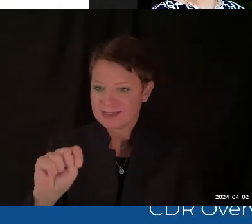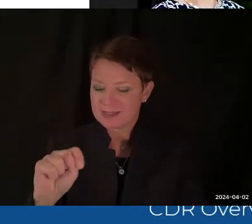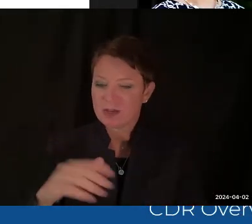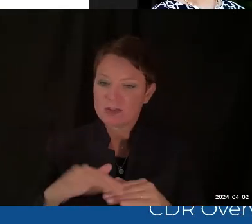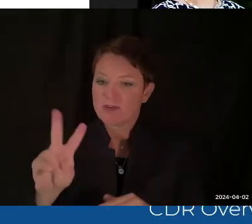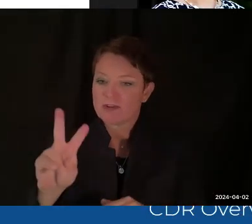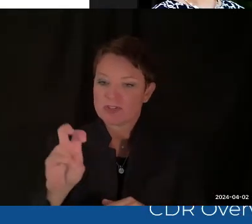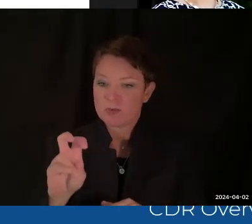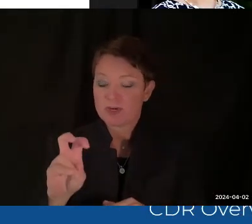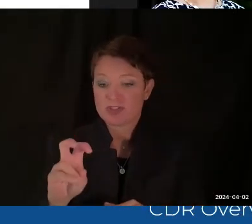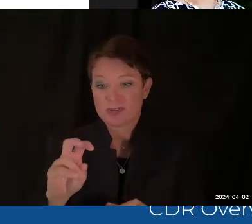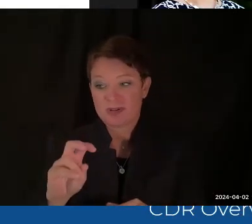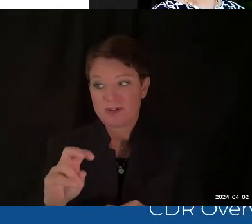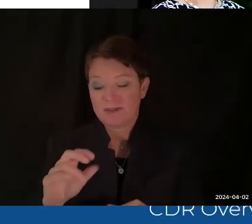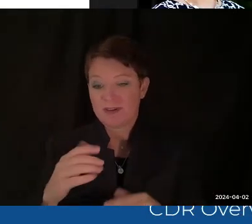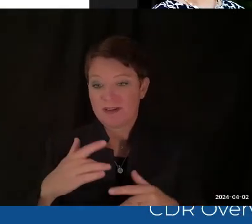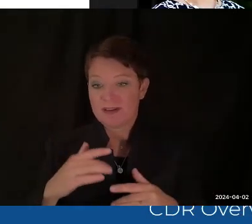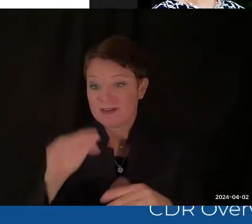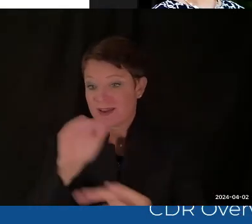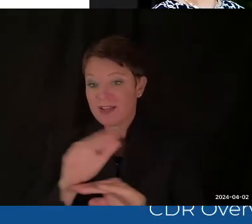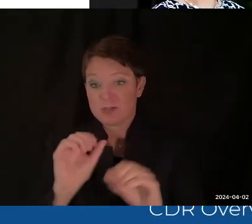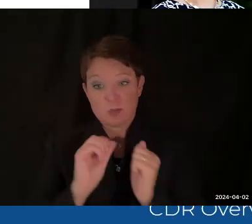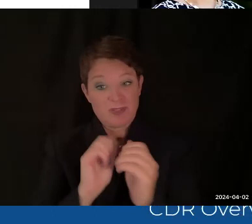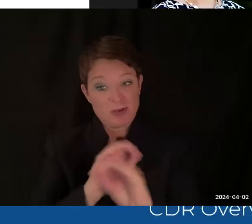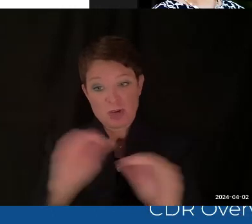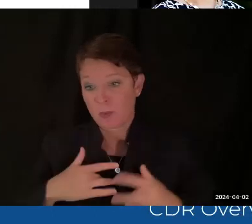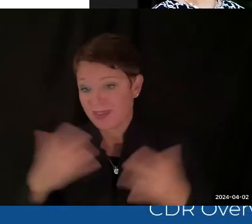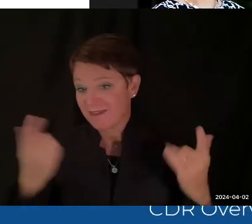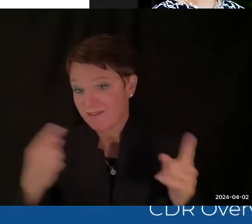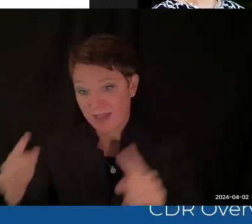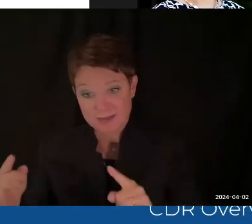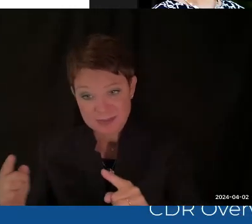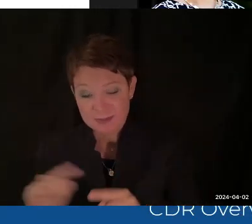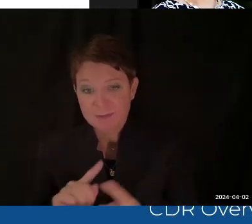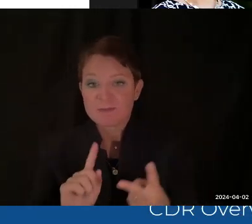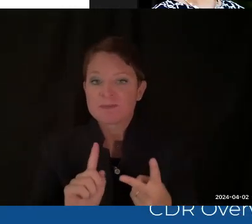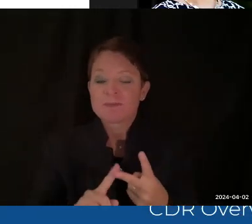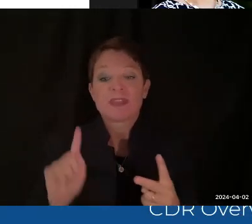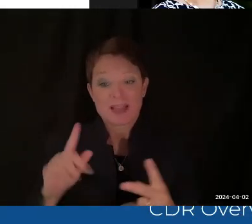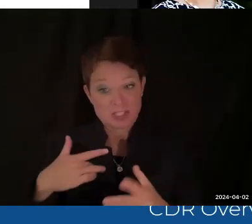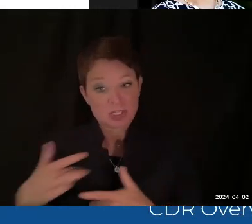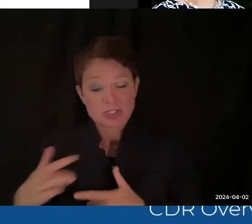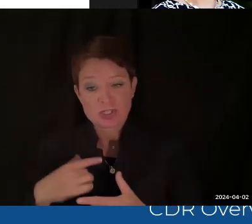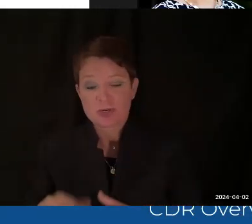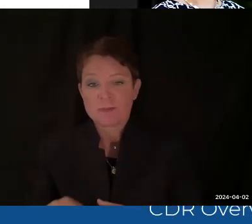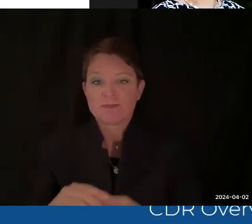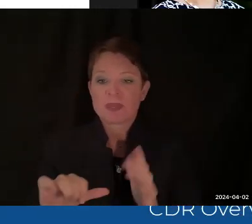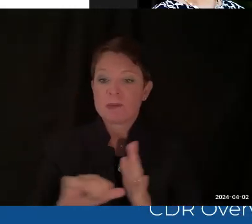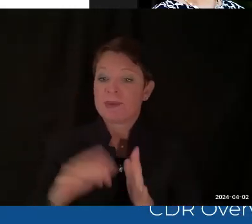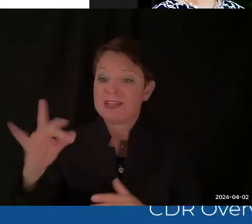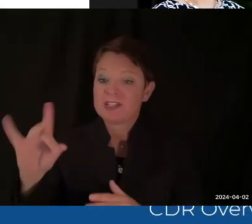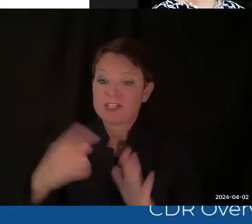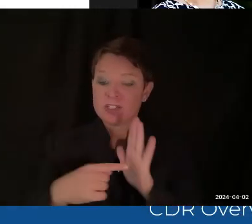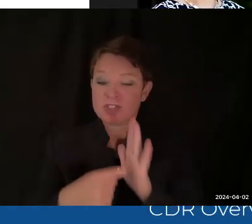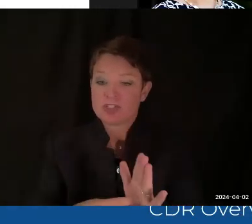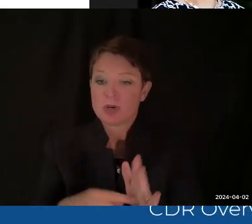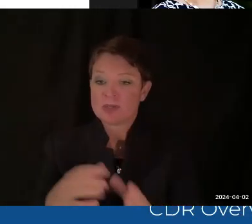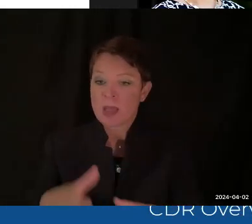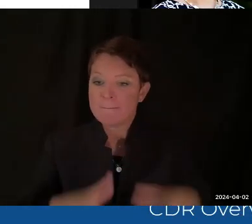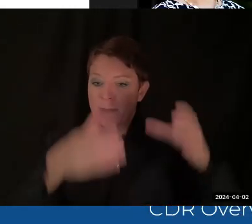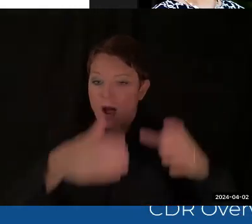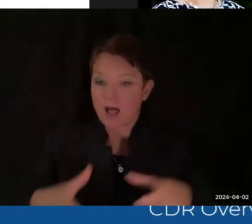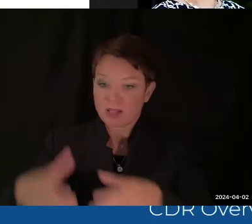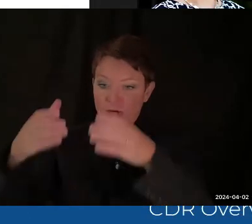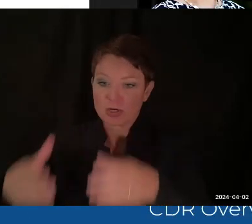200 non-event nights. So really concerned about that. In addition, page 18 shows that there's going to be bollards placed